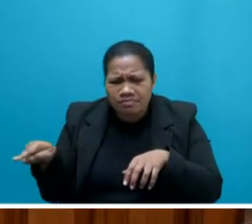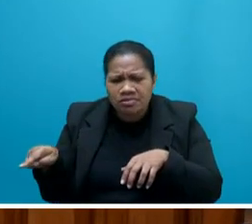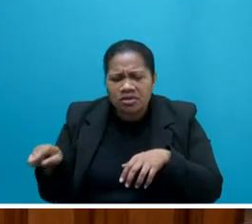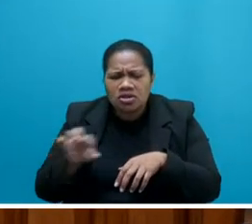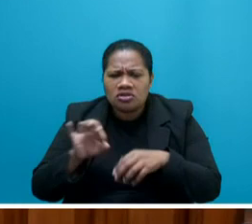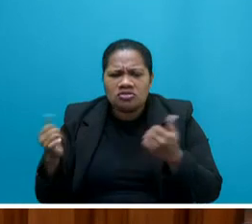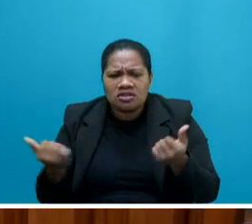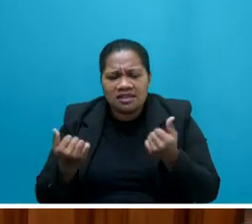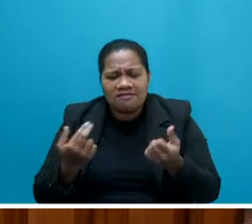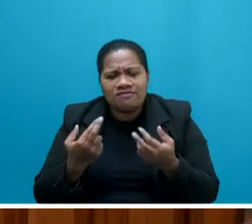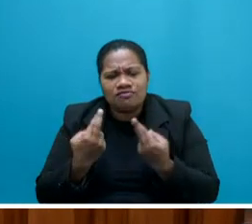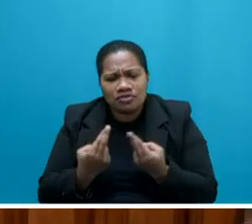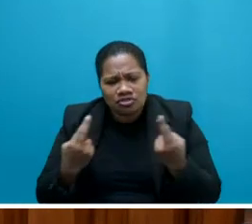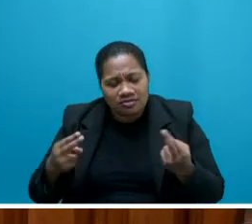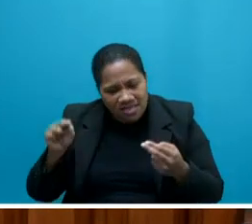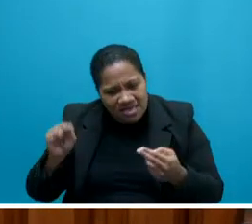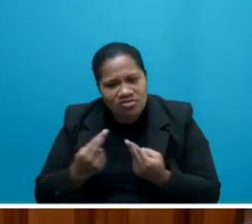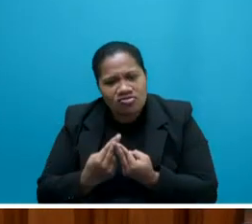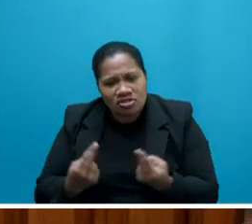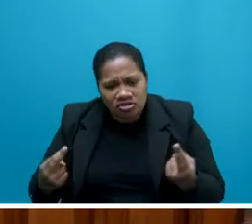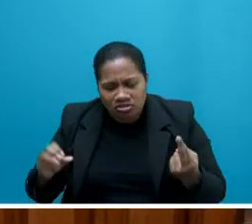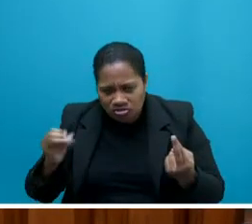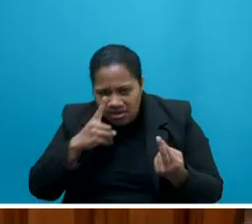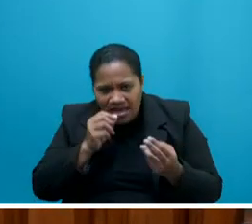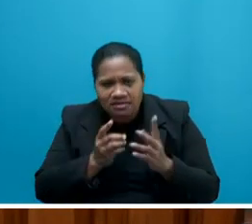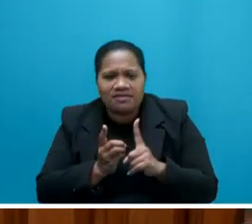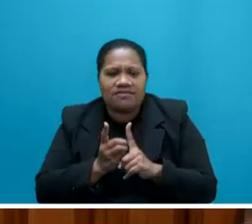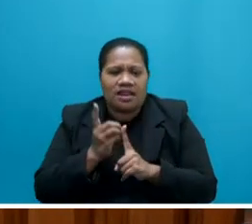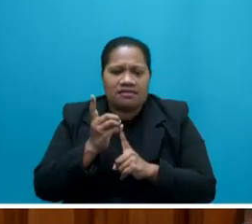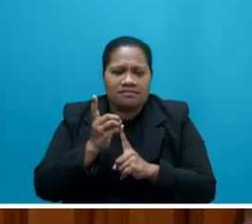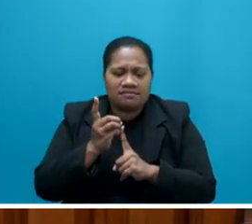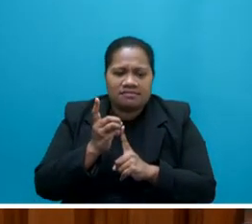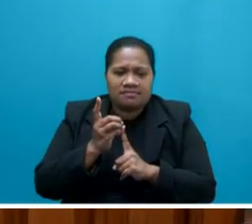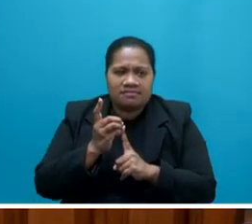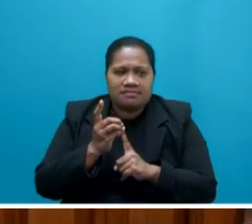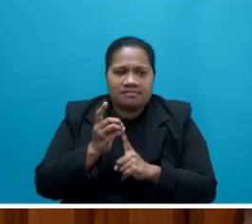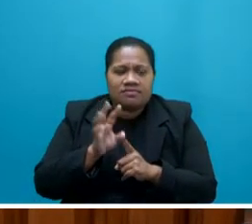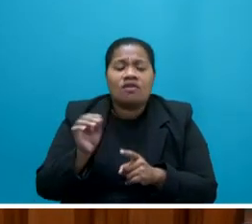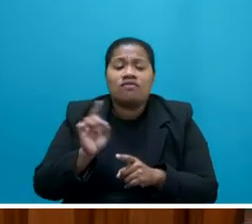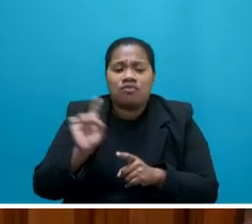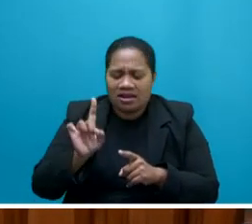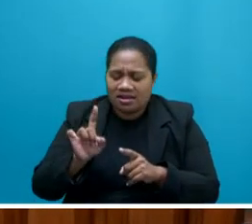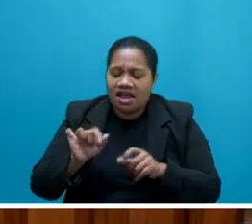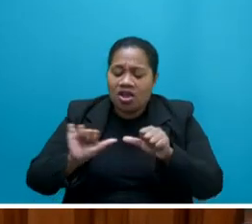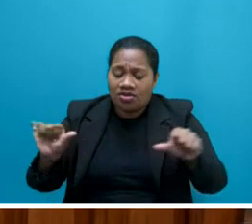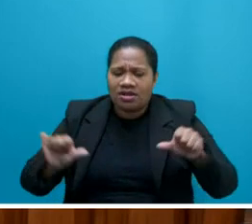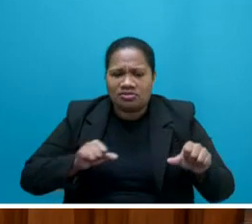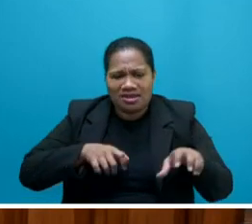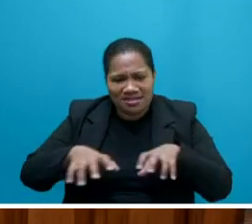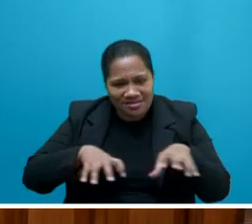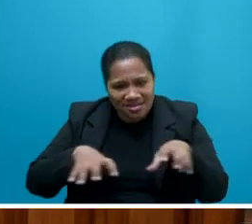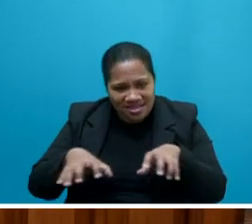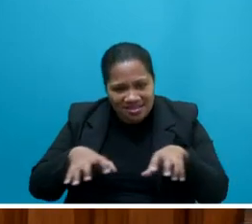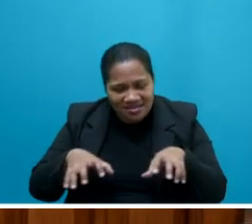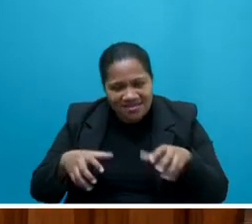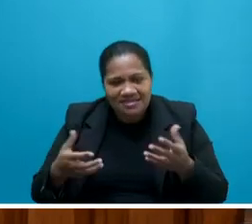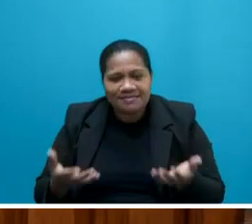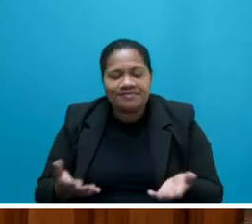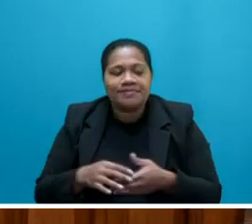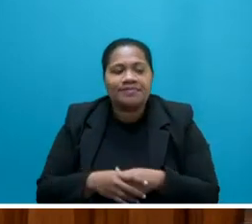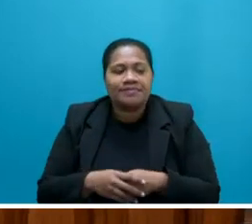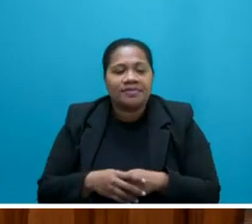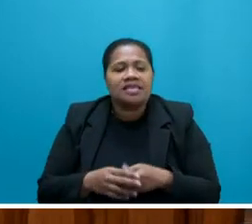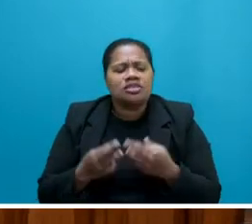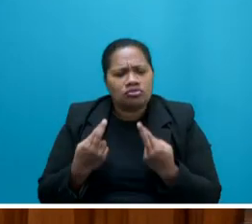for developing and expanding the scope of aquacultural activities. These are lucrative areas for resource